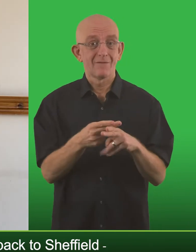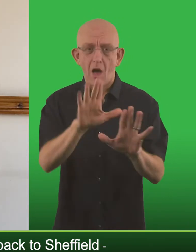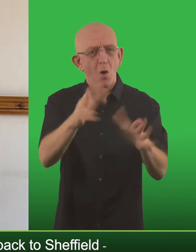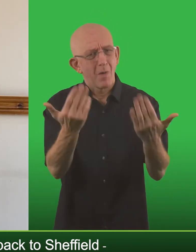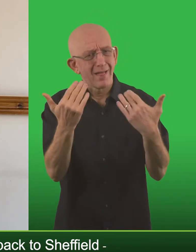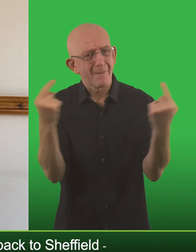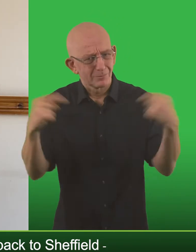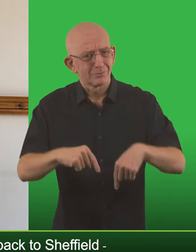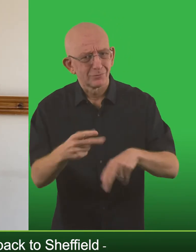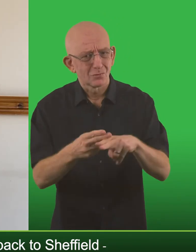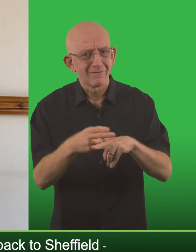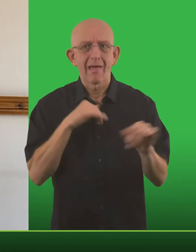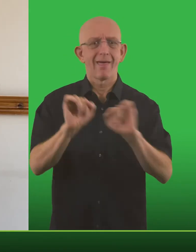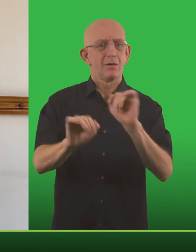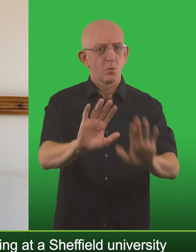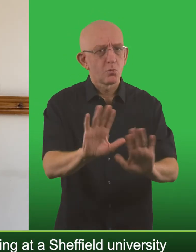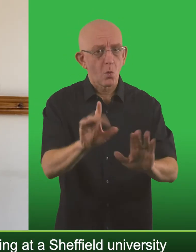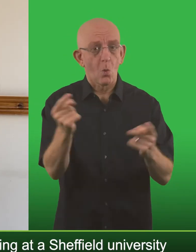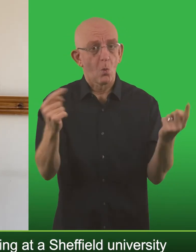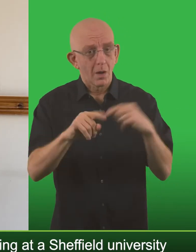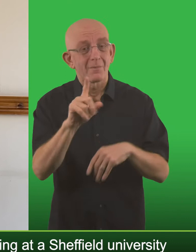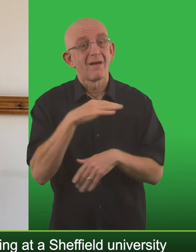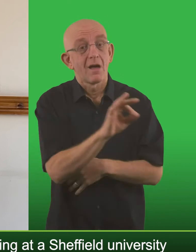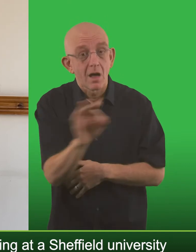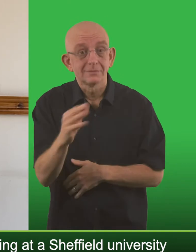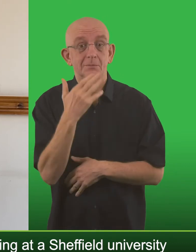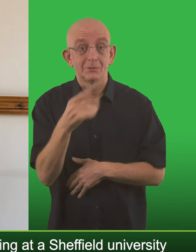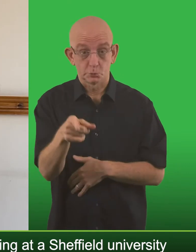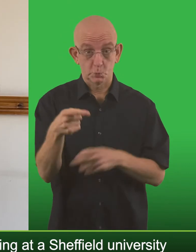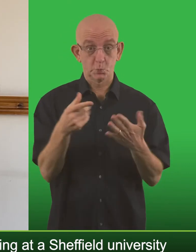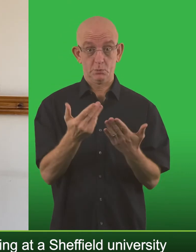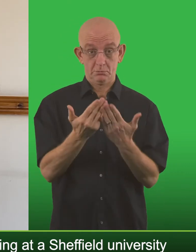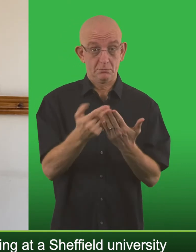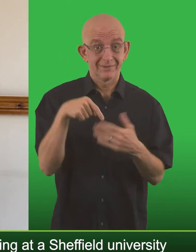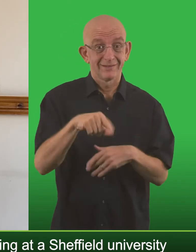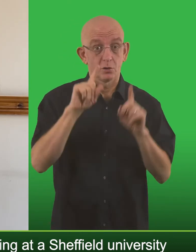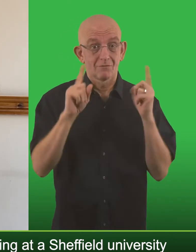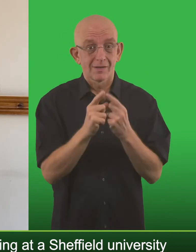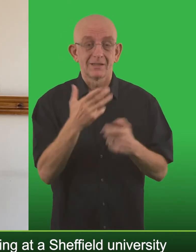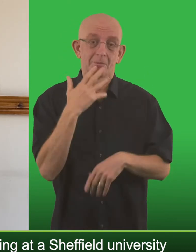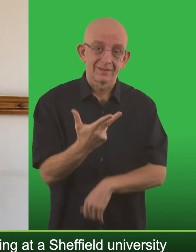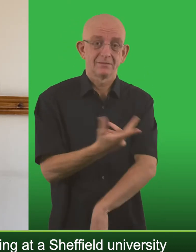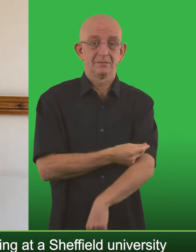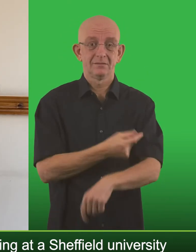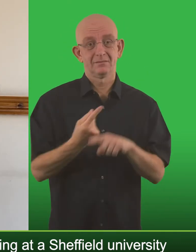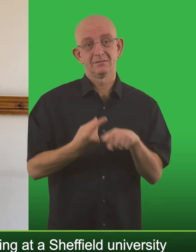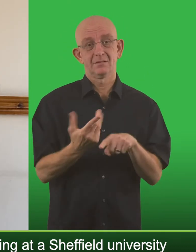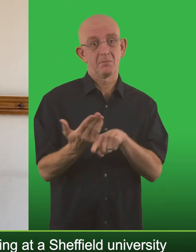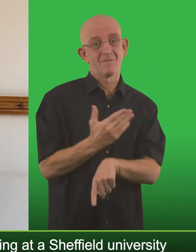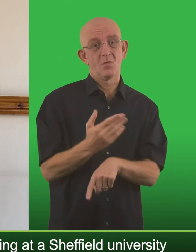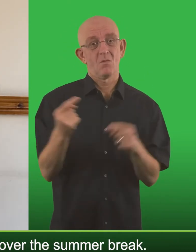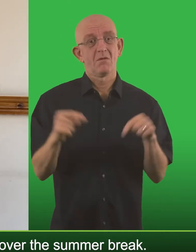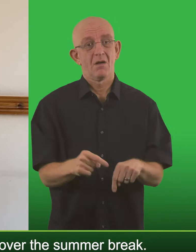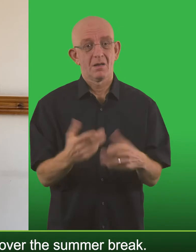the way, it's significant, and I would ask all students who are studying at a Sheffield university to get their vaccine as soon